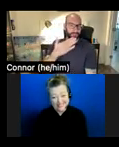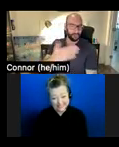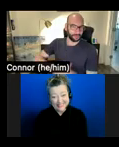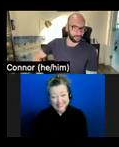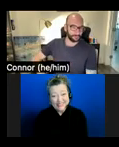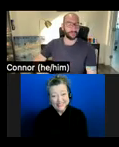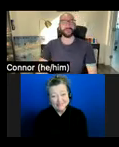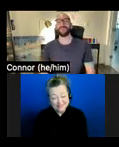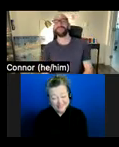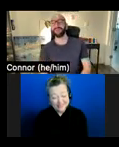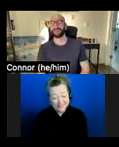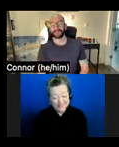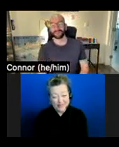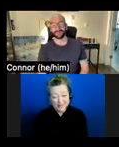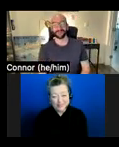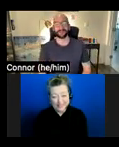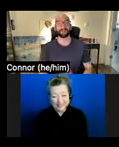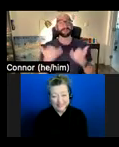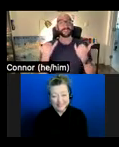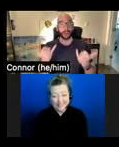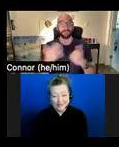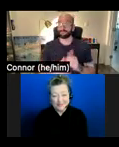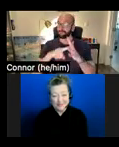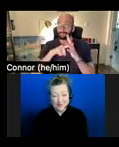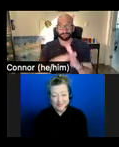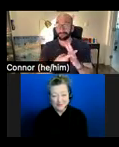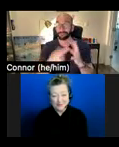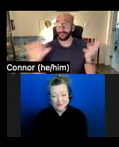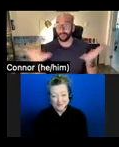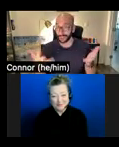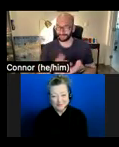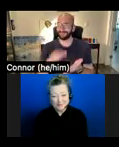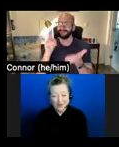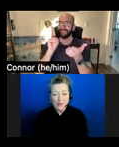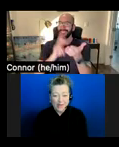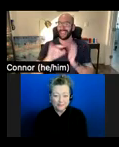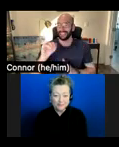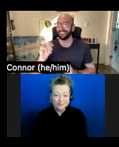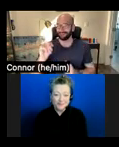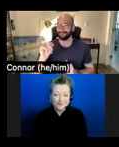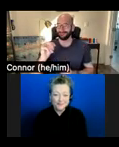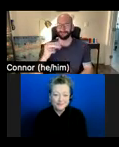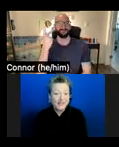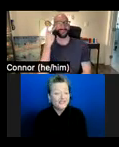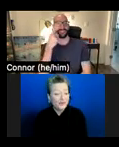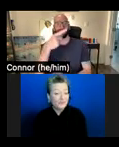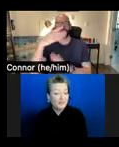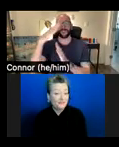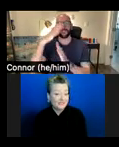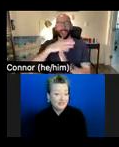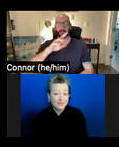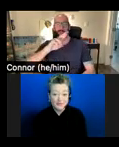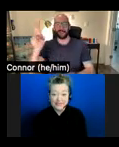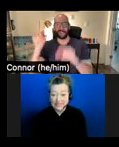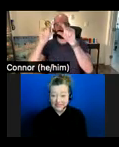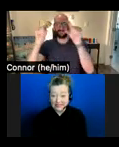spelling. So um, I would really appreciate that type of support. Okay, so the